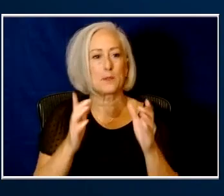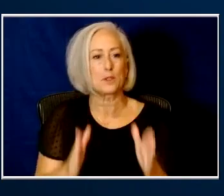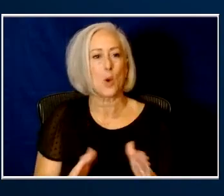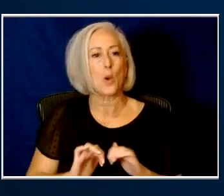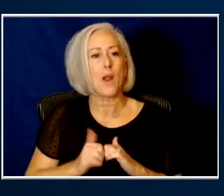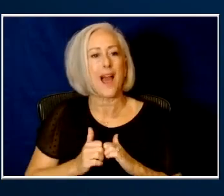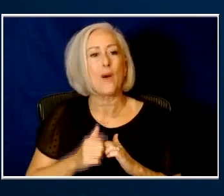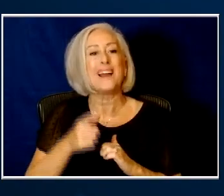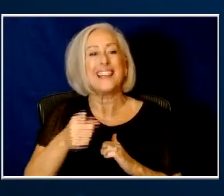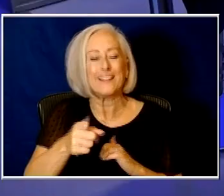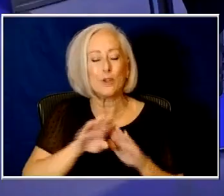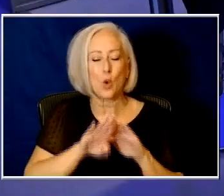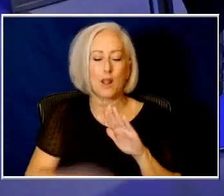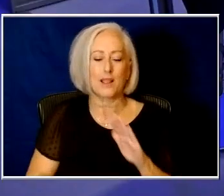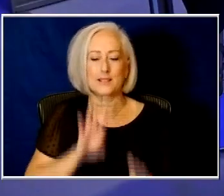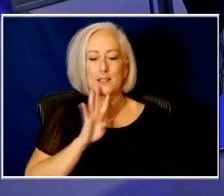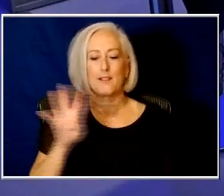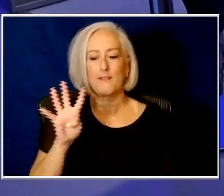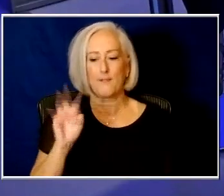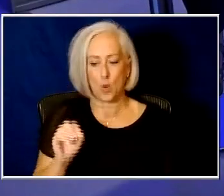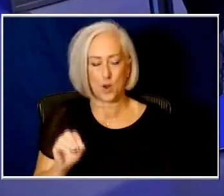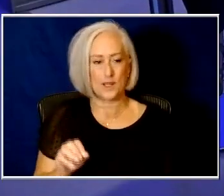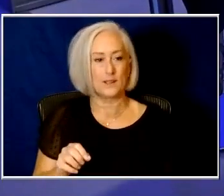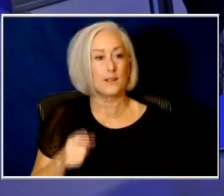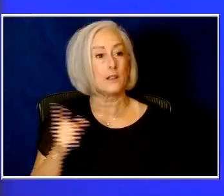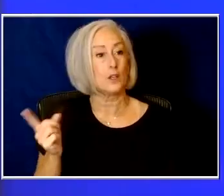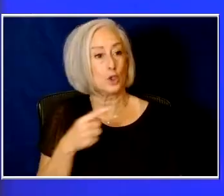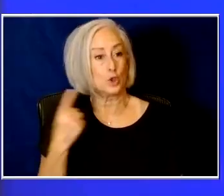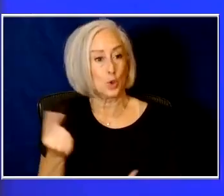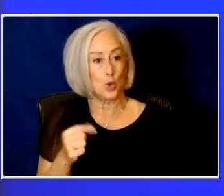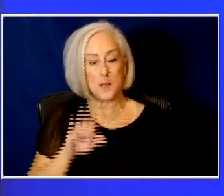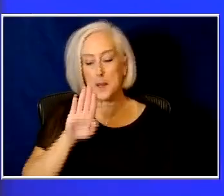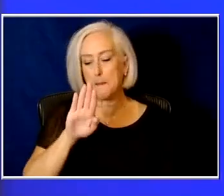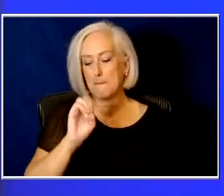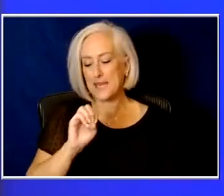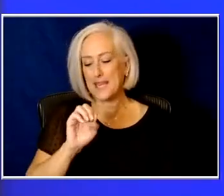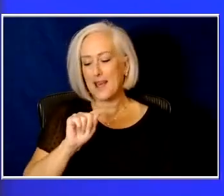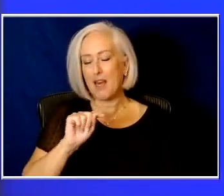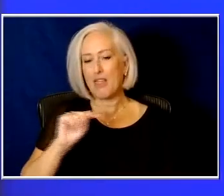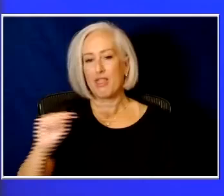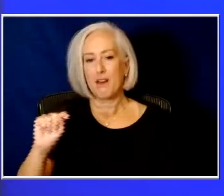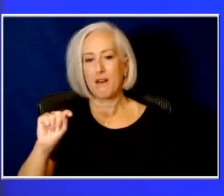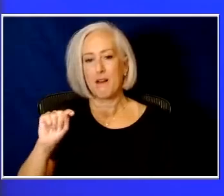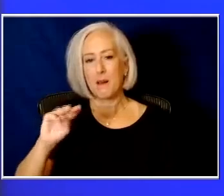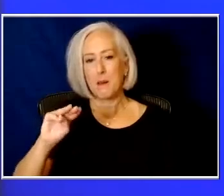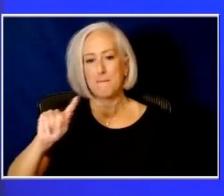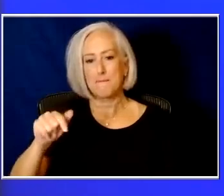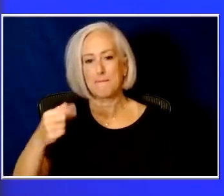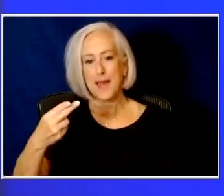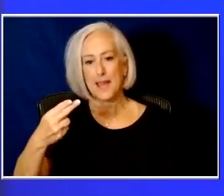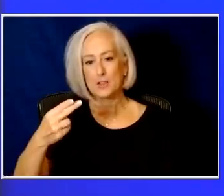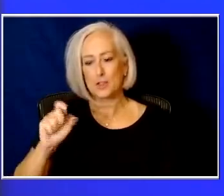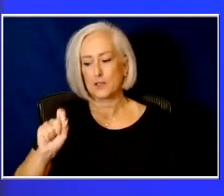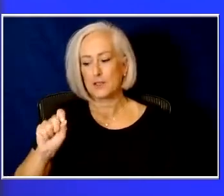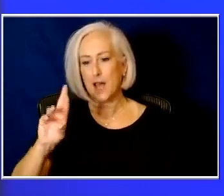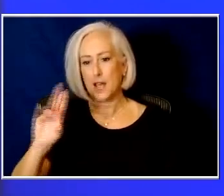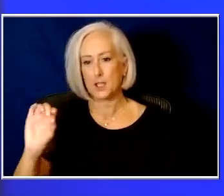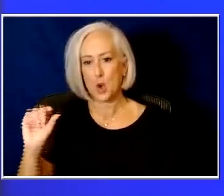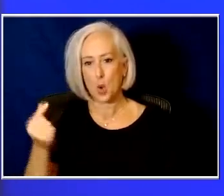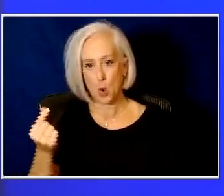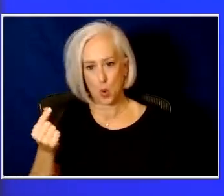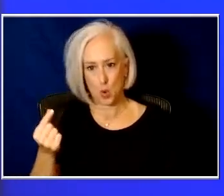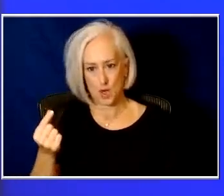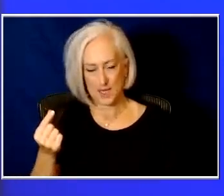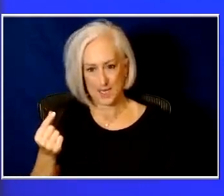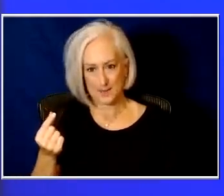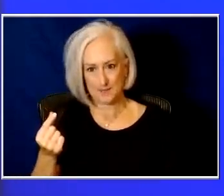I got that. Yeah, Thanks it's a a lot. good question. So you can go to bethematch.org and you can register. They'll send, this might have a patient's